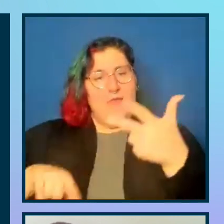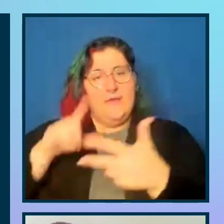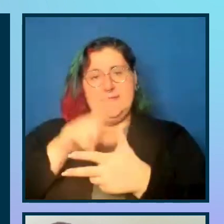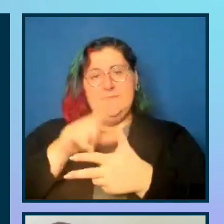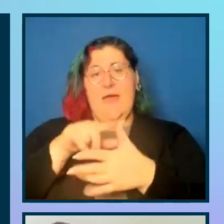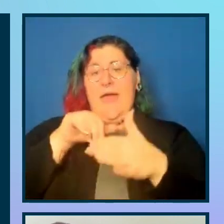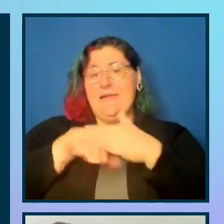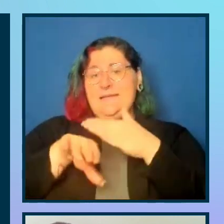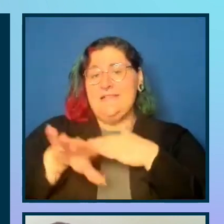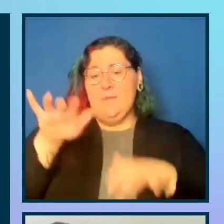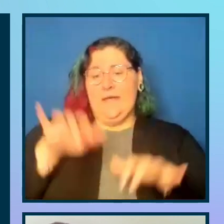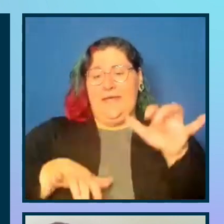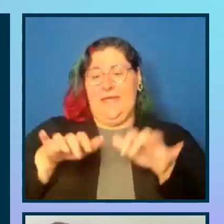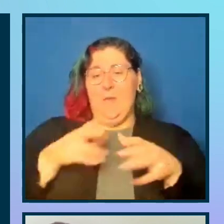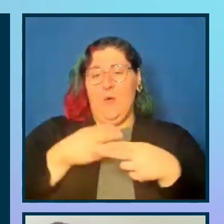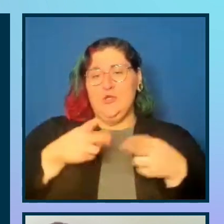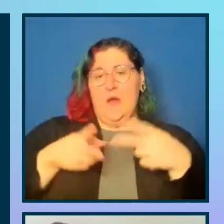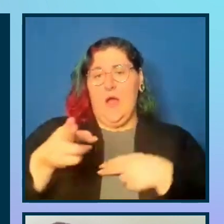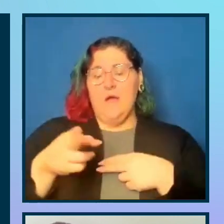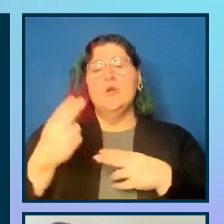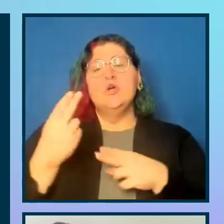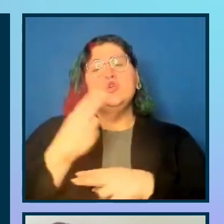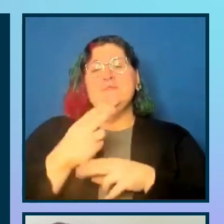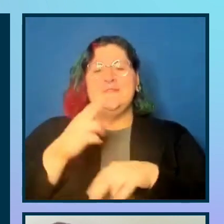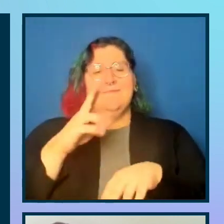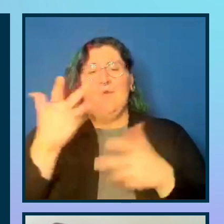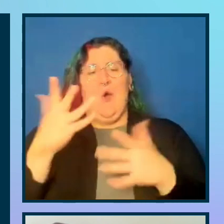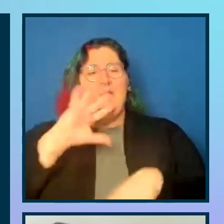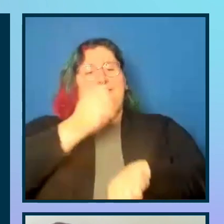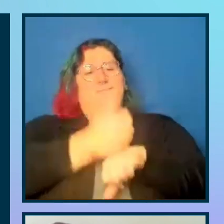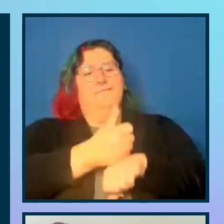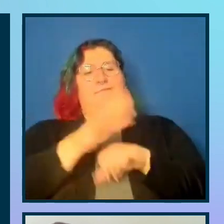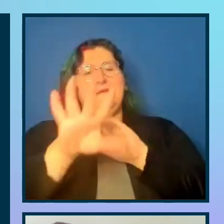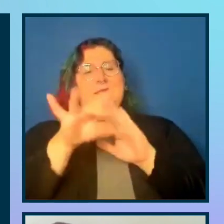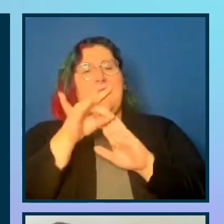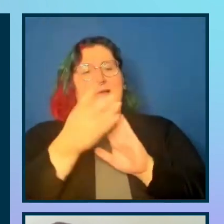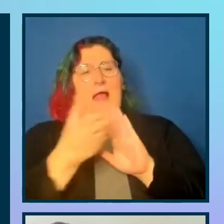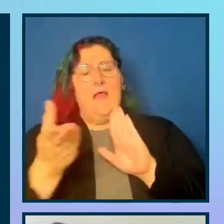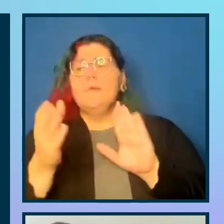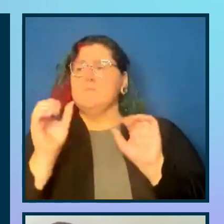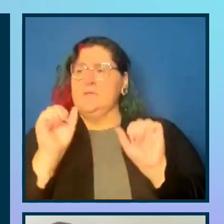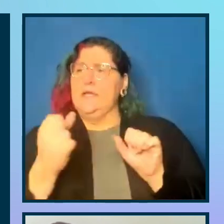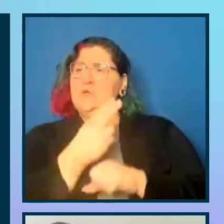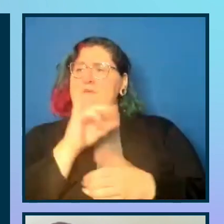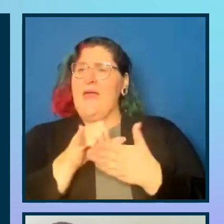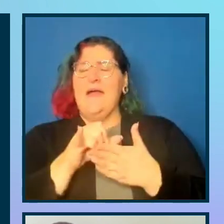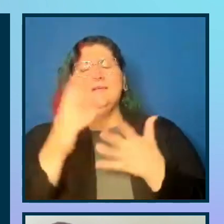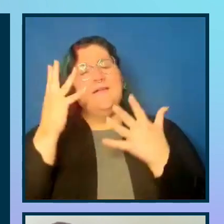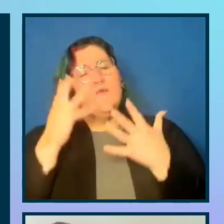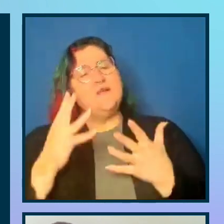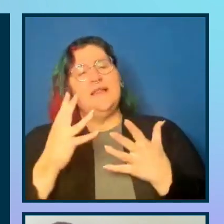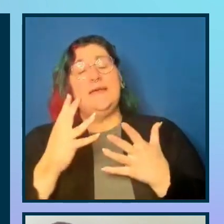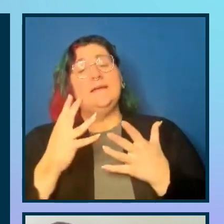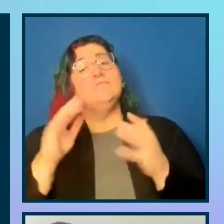navigate our dropdowns. Using the native select element provides this out of the box. Unfortunately, while the native select element does provide searching,